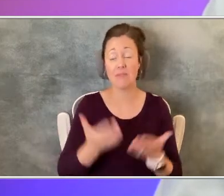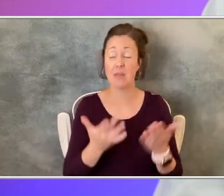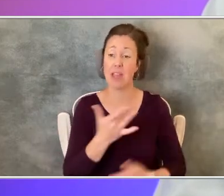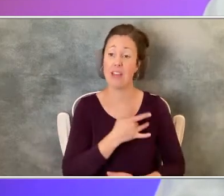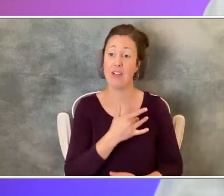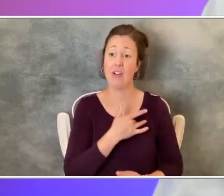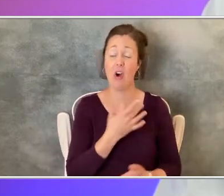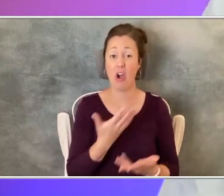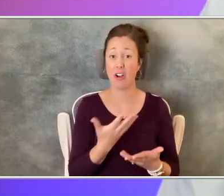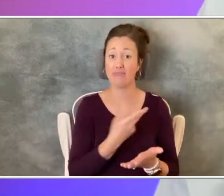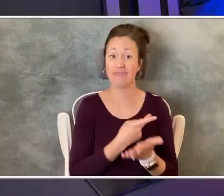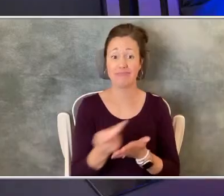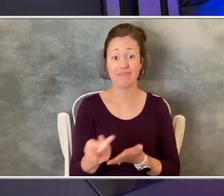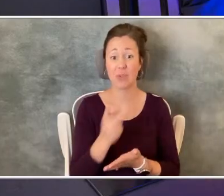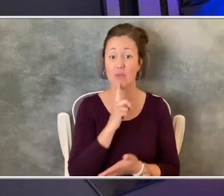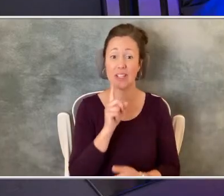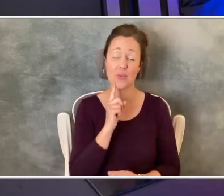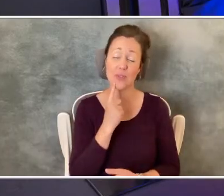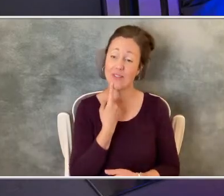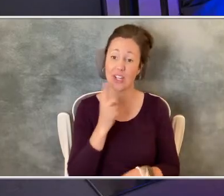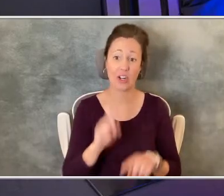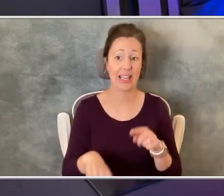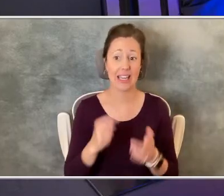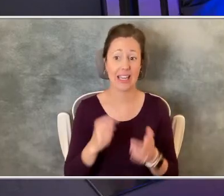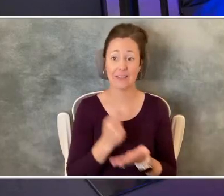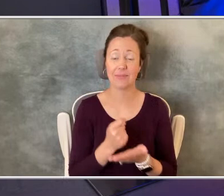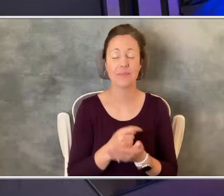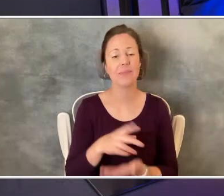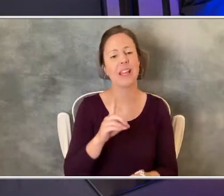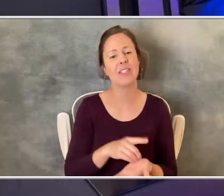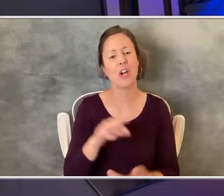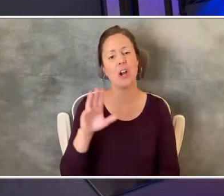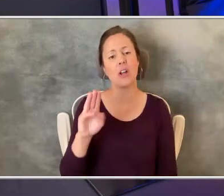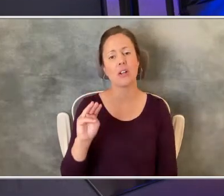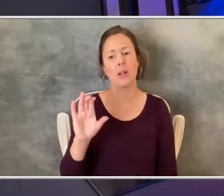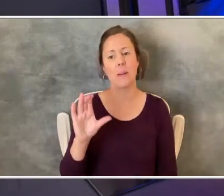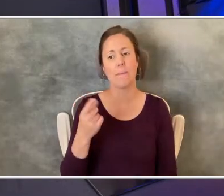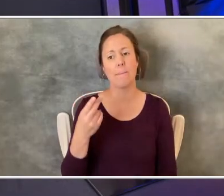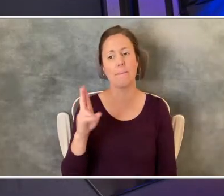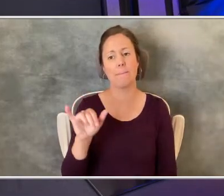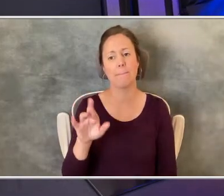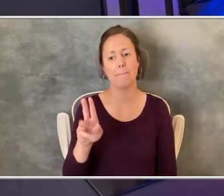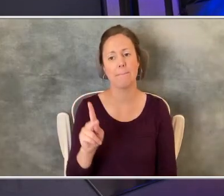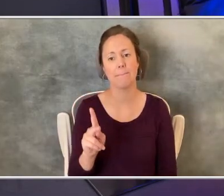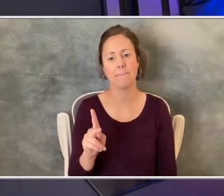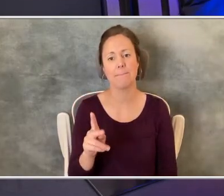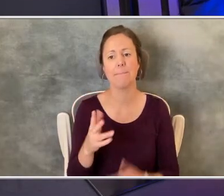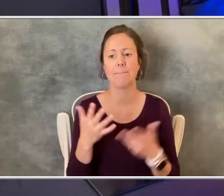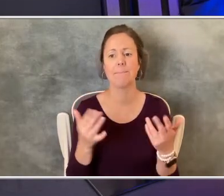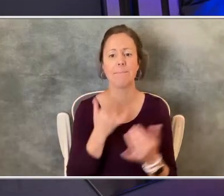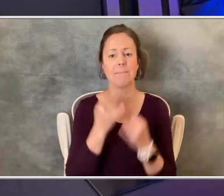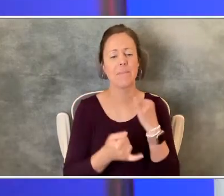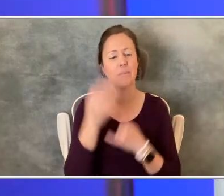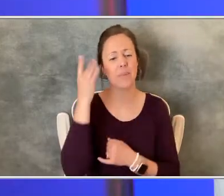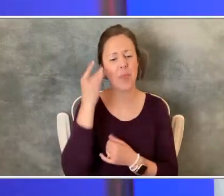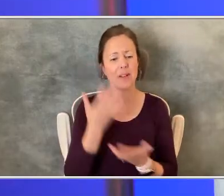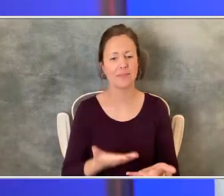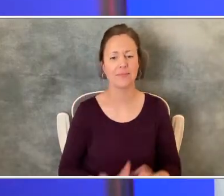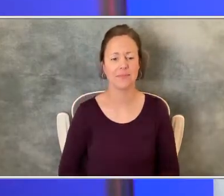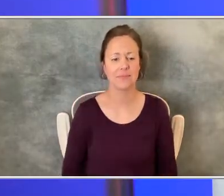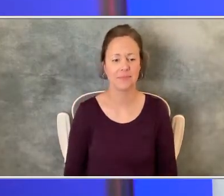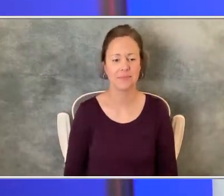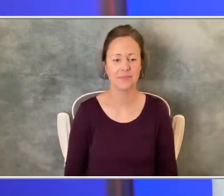advanced therapies. And Dr. McGurk, what would you like our viewers to know, and what would you like to say to Gene and Debbie? It's an